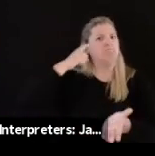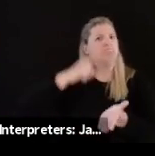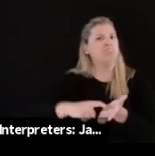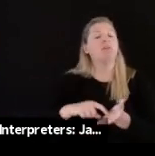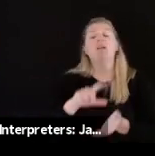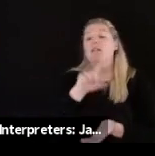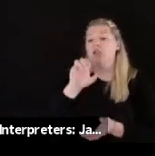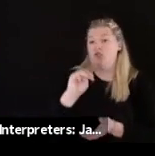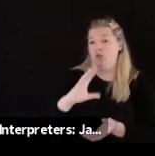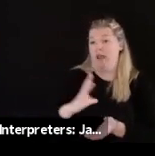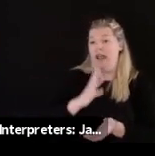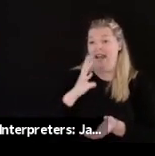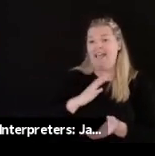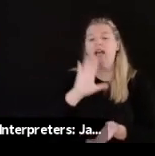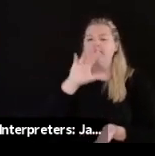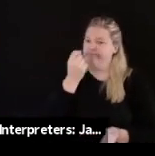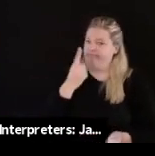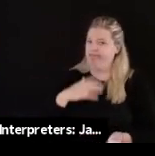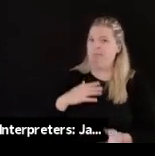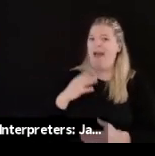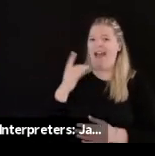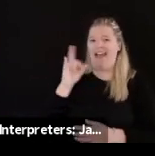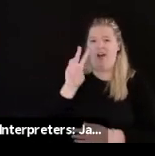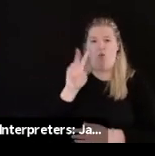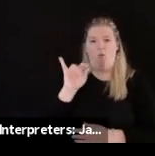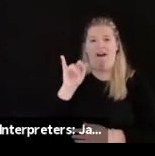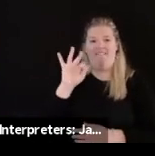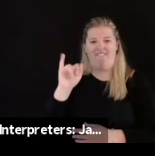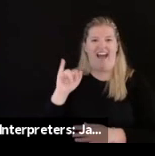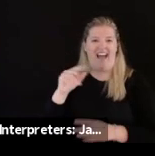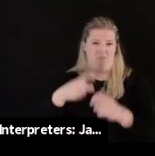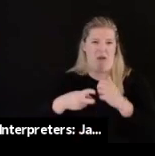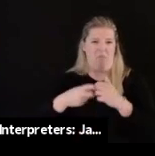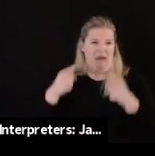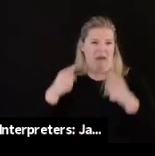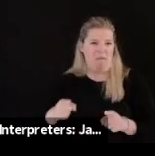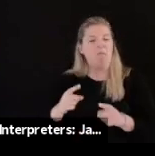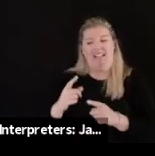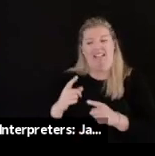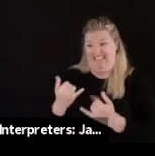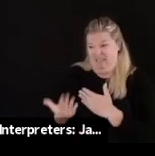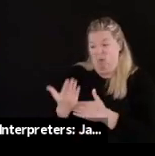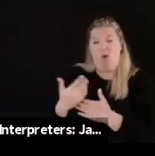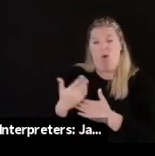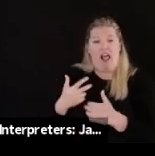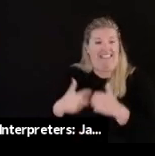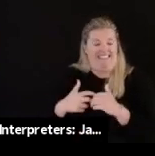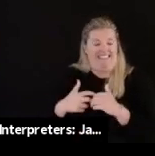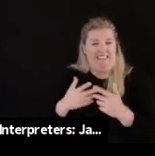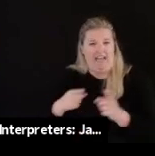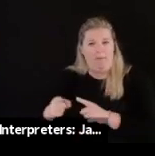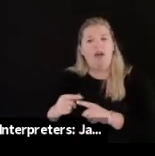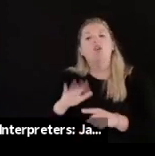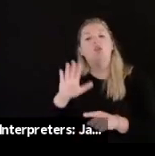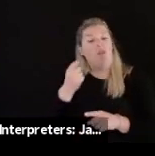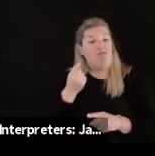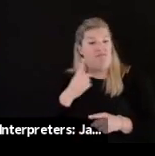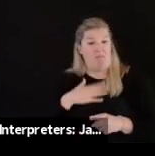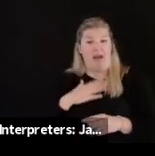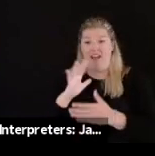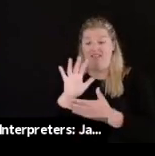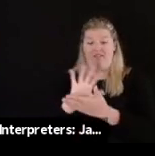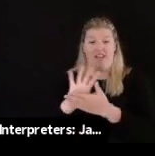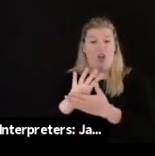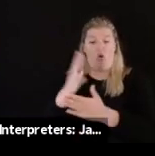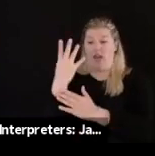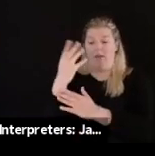had some bandwidth issues and a couple of hiccups have happened already this morning. And so I will be turning off my camera to make sure that there's no delays. So